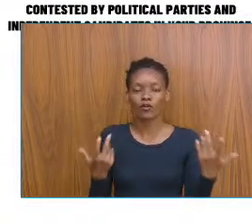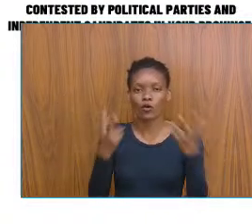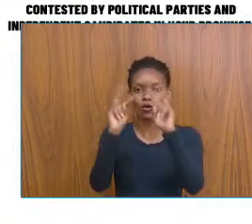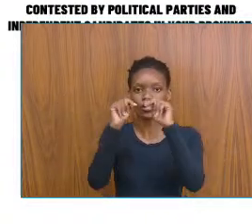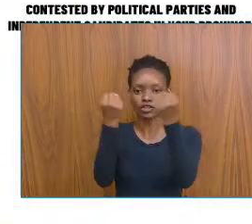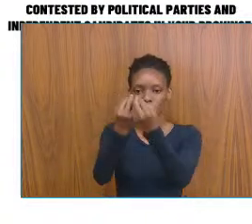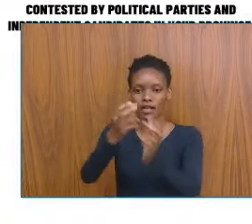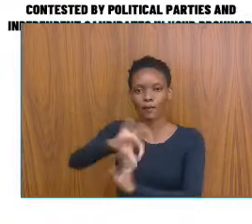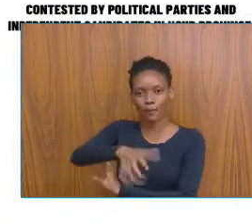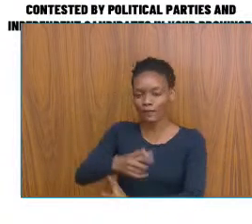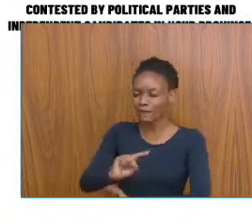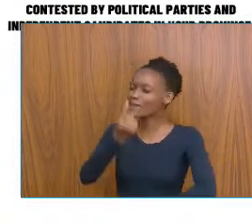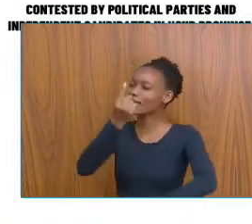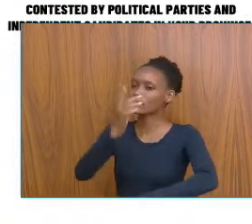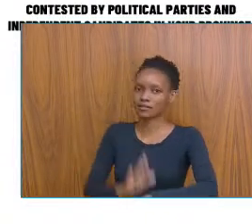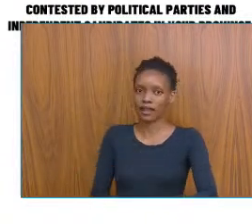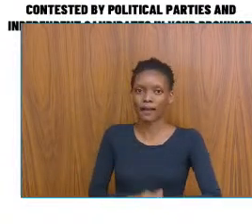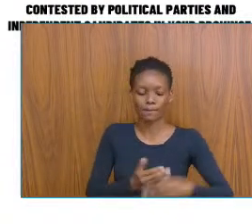elections.